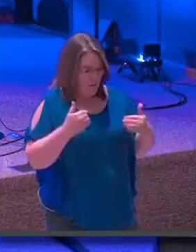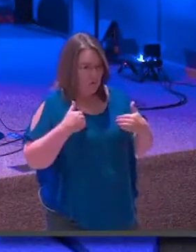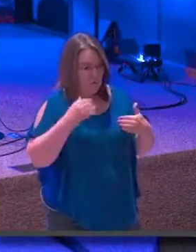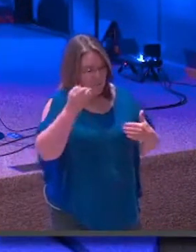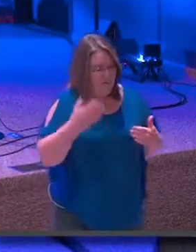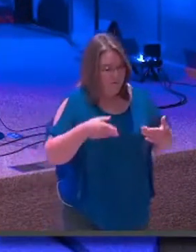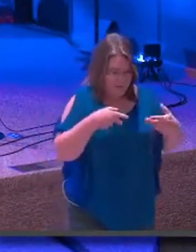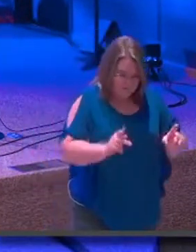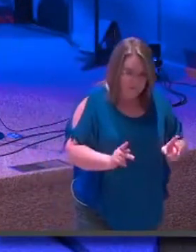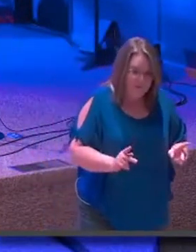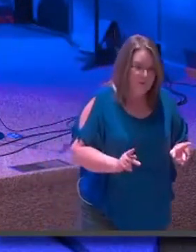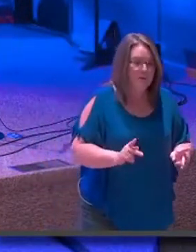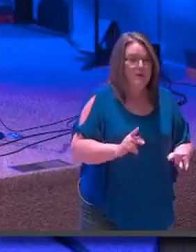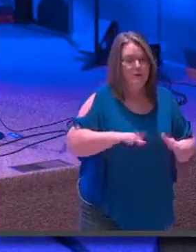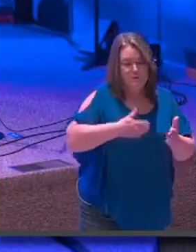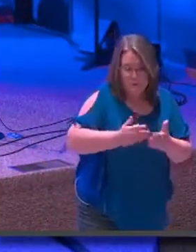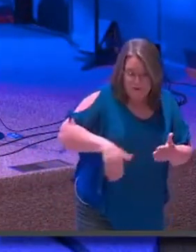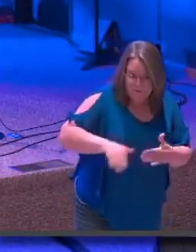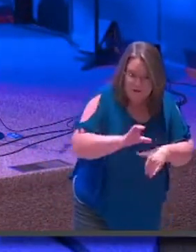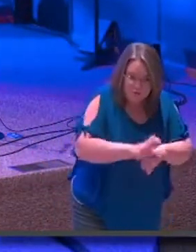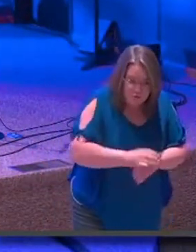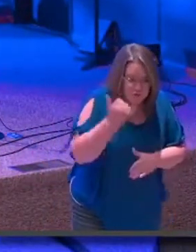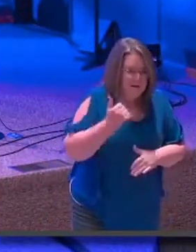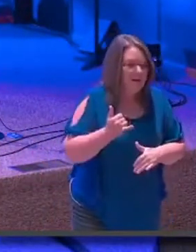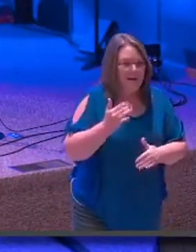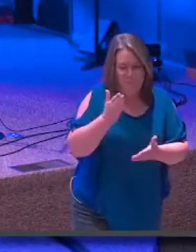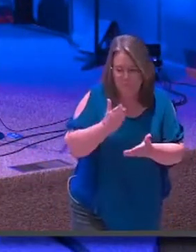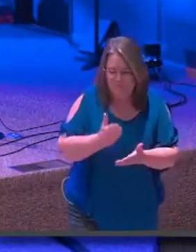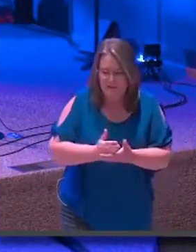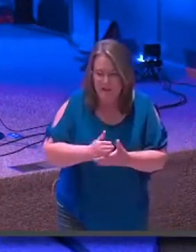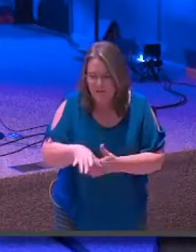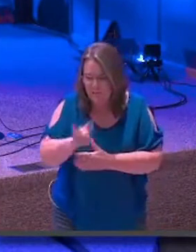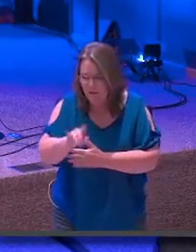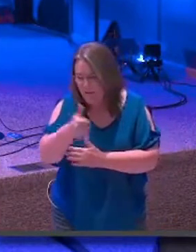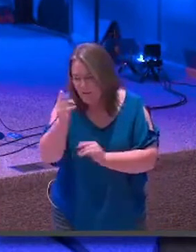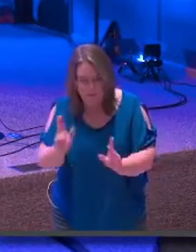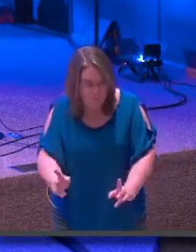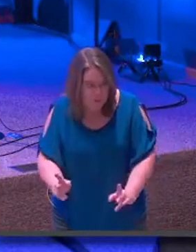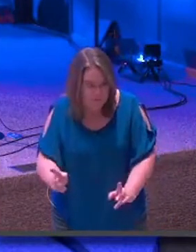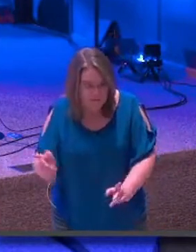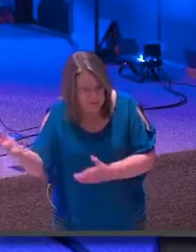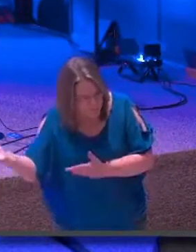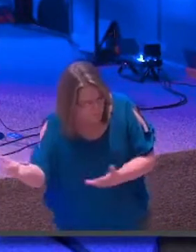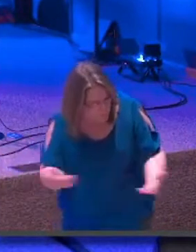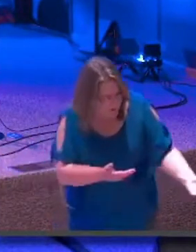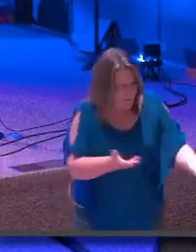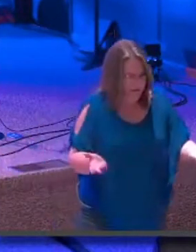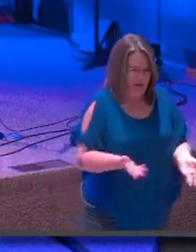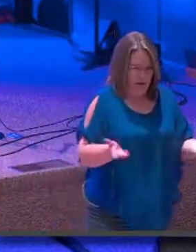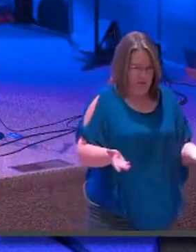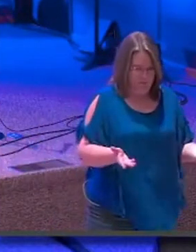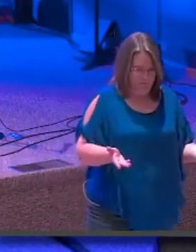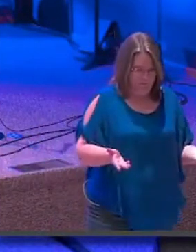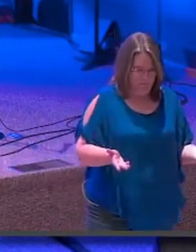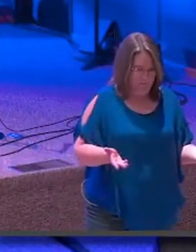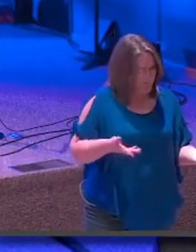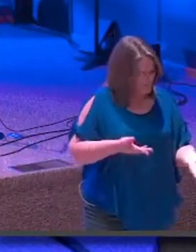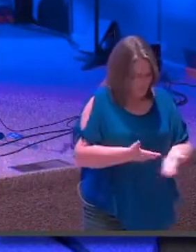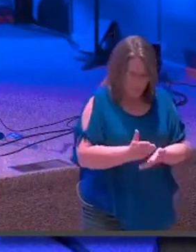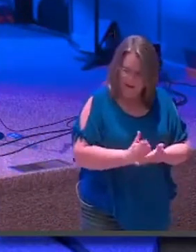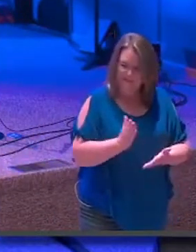permission to be late to church. If you're stopping to go pick somebody up and bring them here, it's all